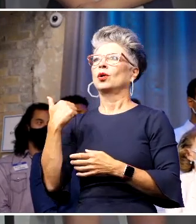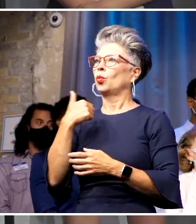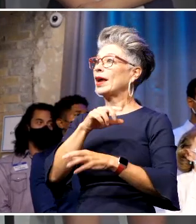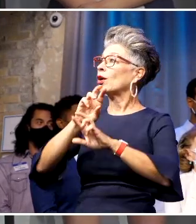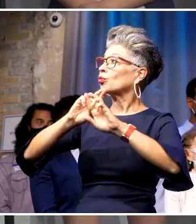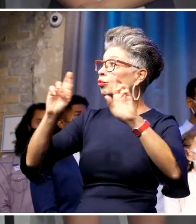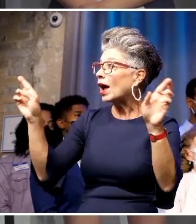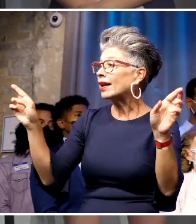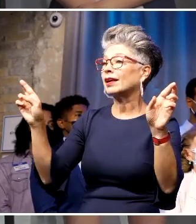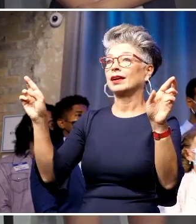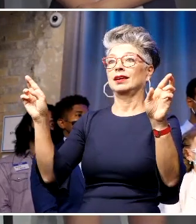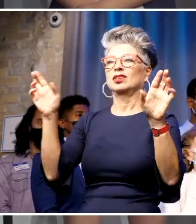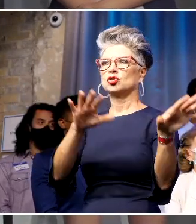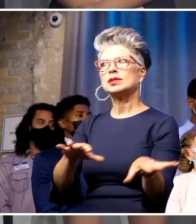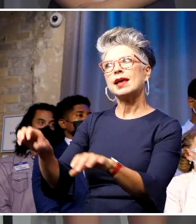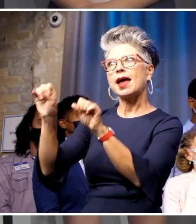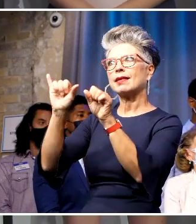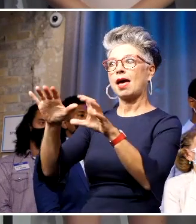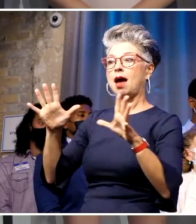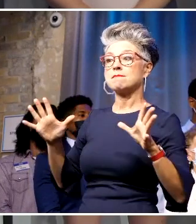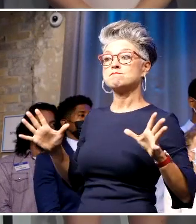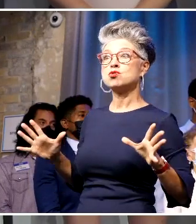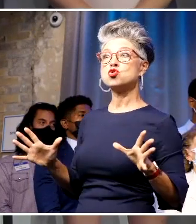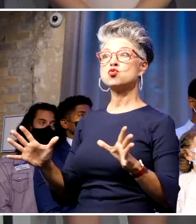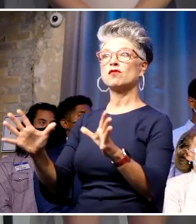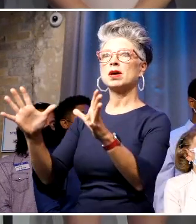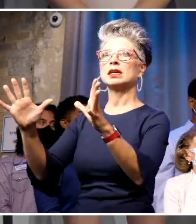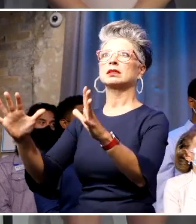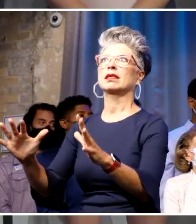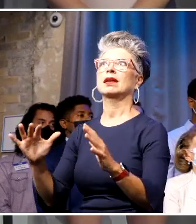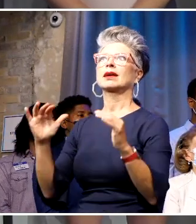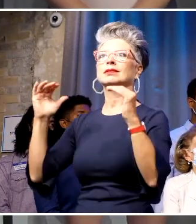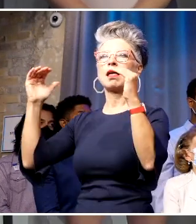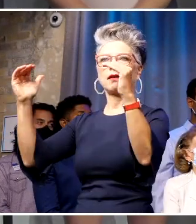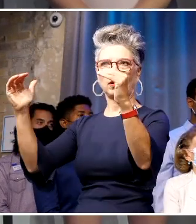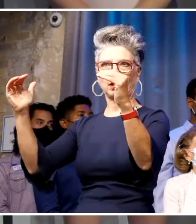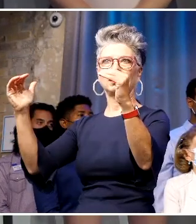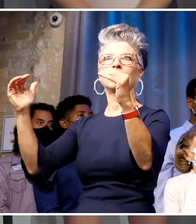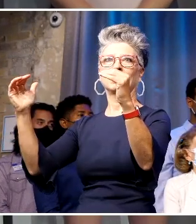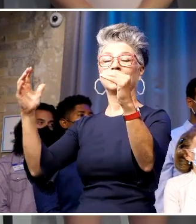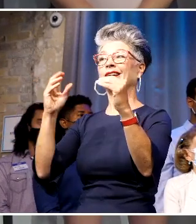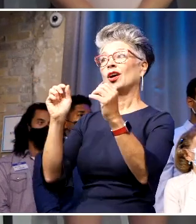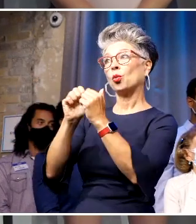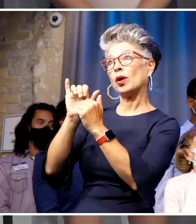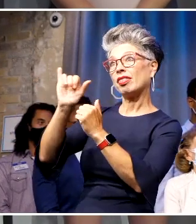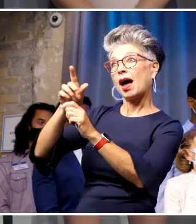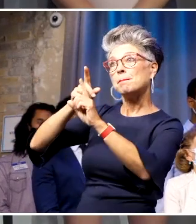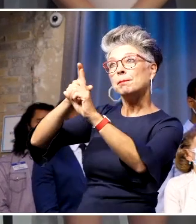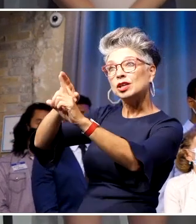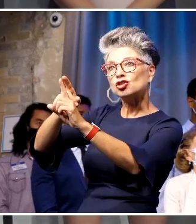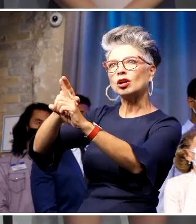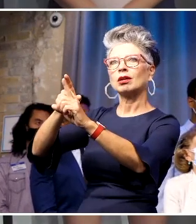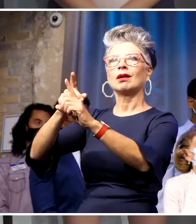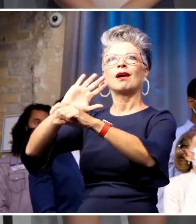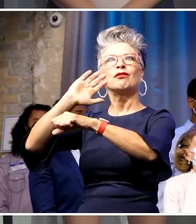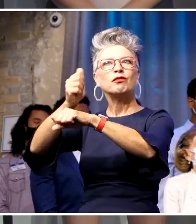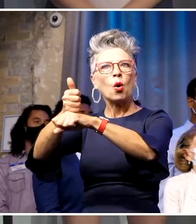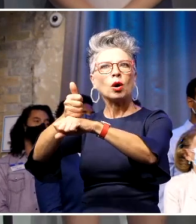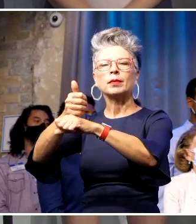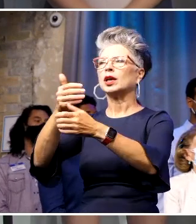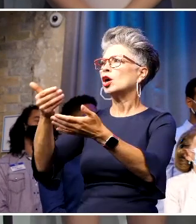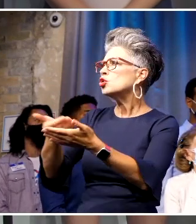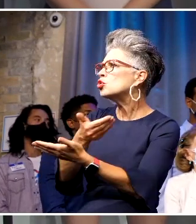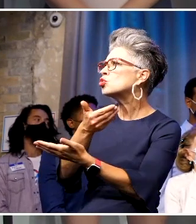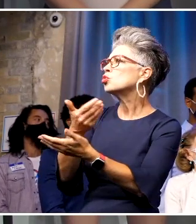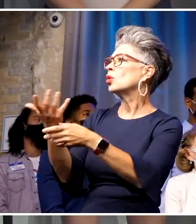ready to take that movement to the next level. And with that mission of forming a new